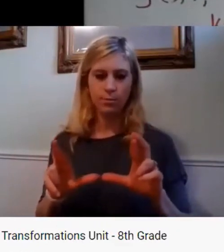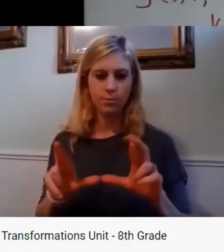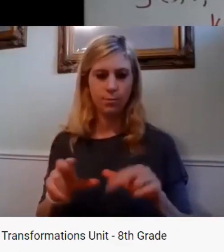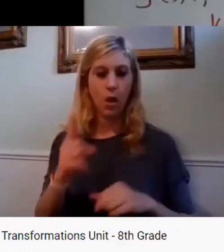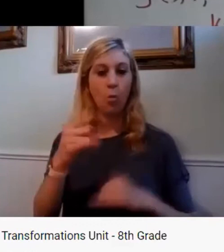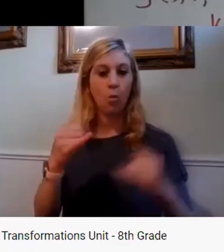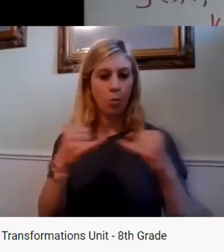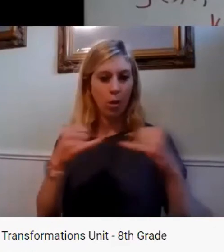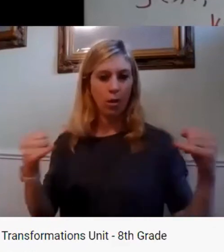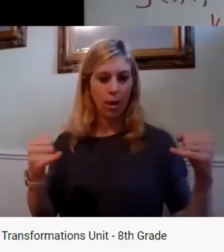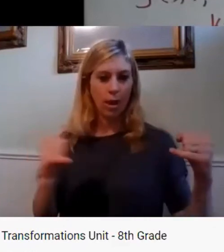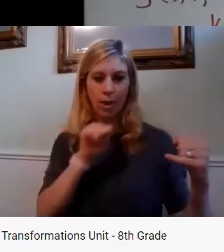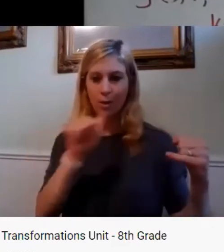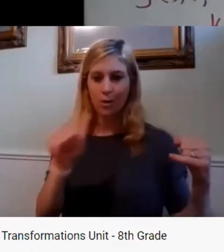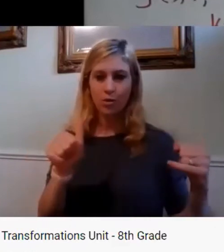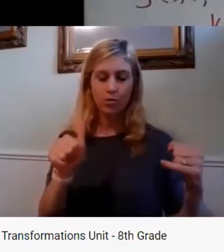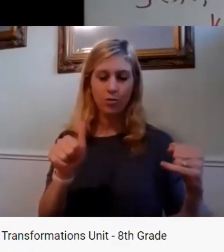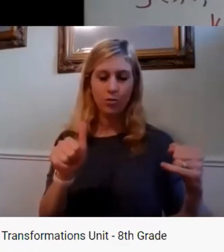trying not to smudge.